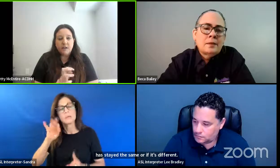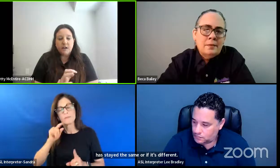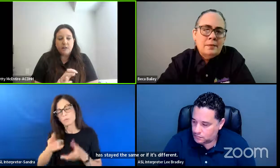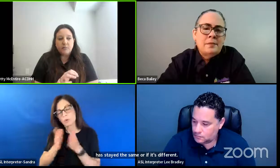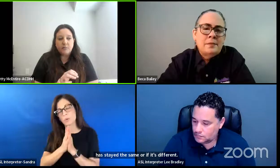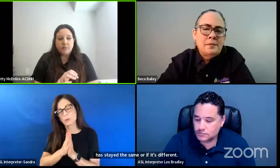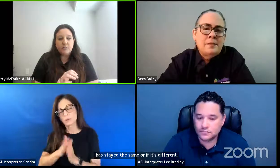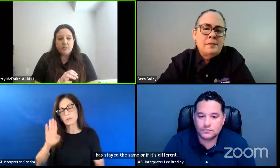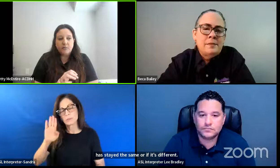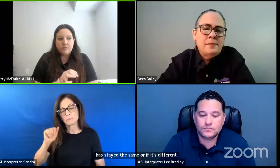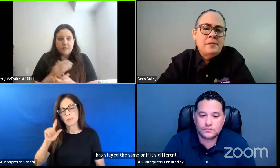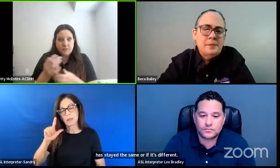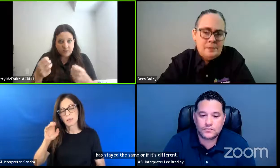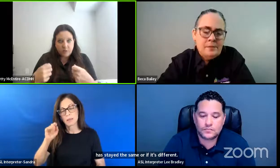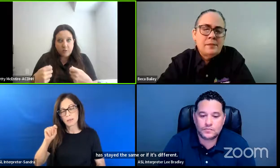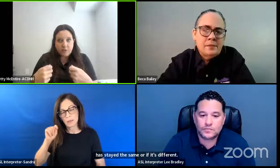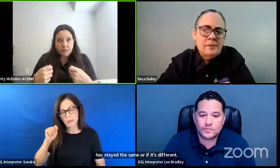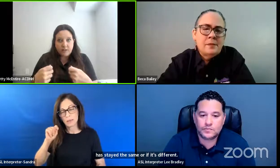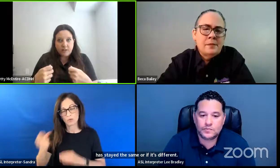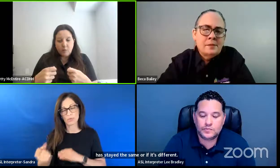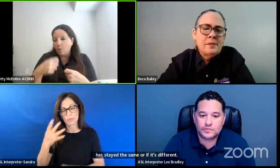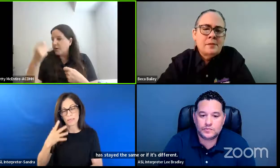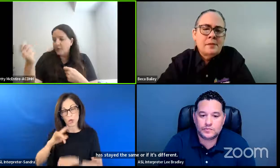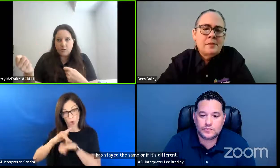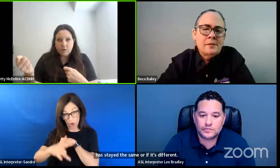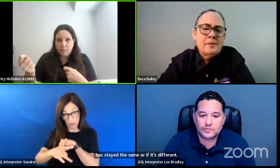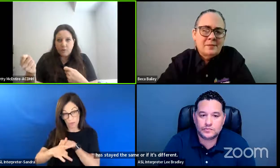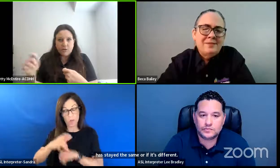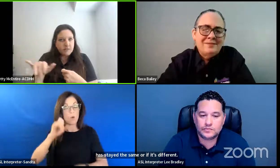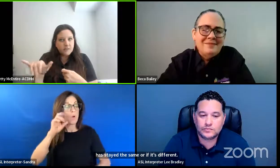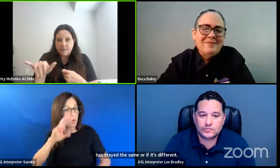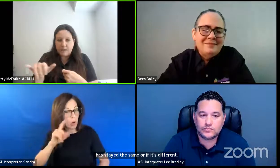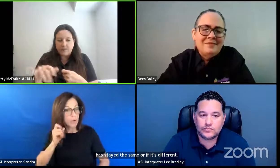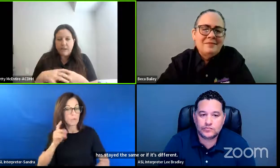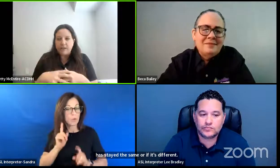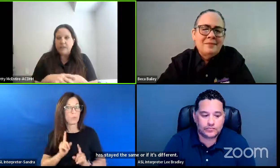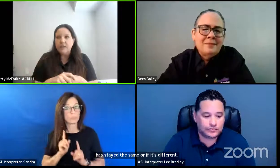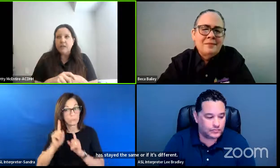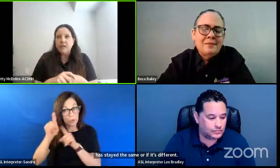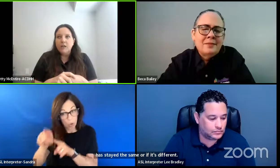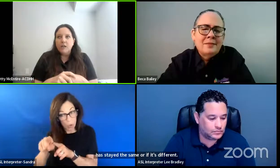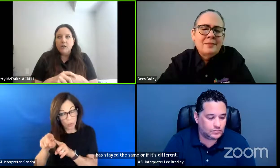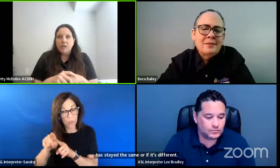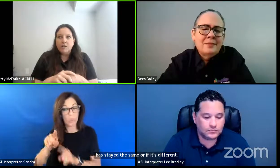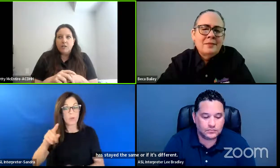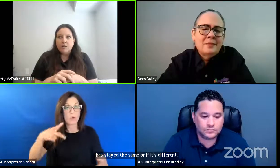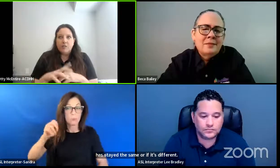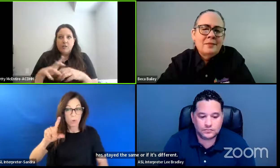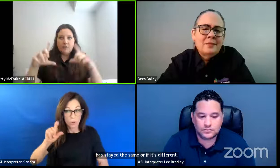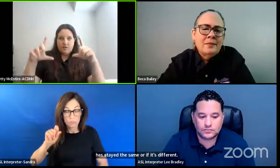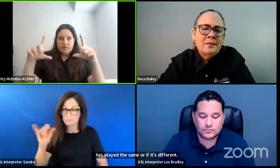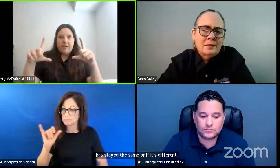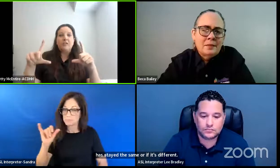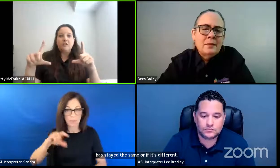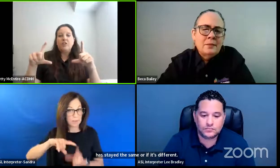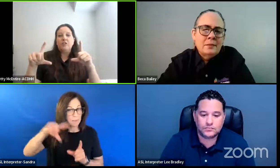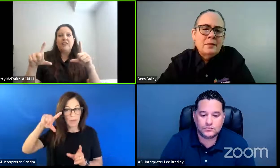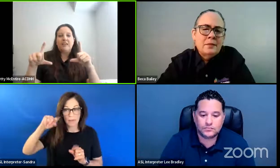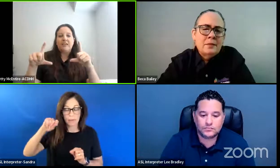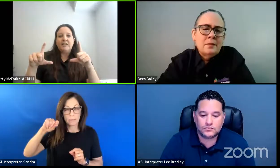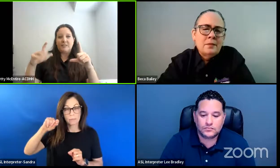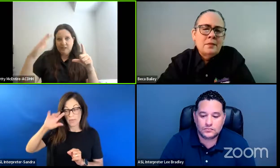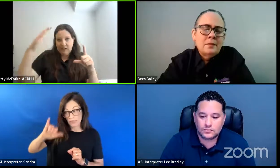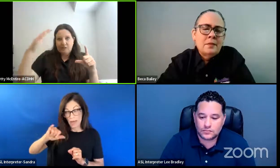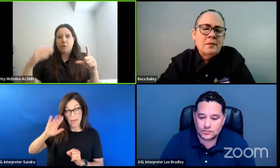ballot to be sent to you early, or if you go to the polls, it's the same ballot. The ballot you're